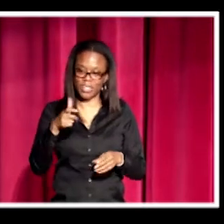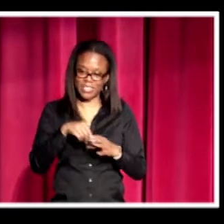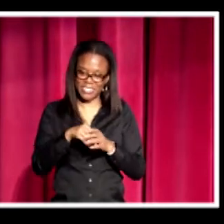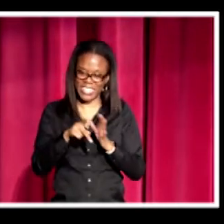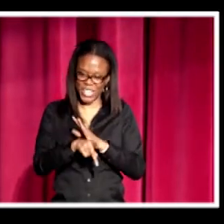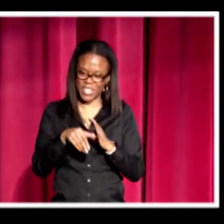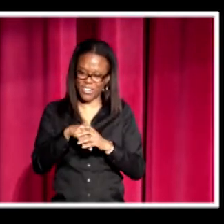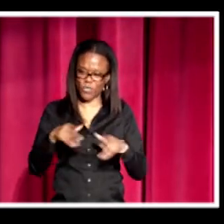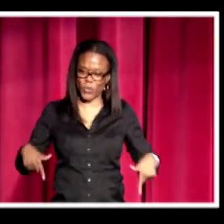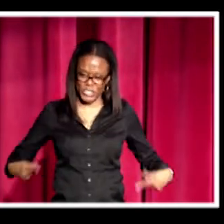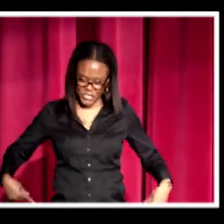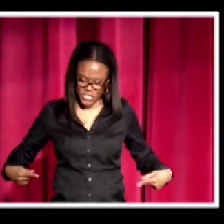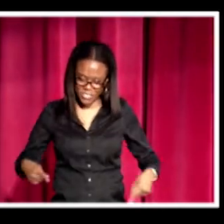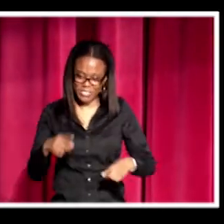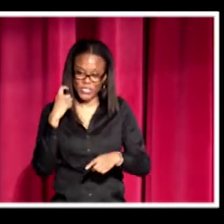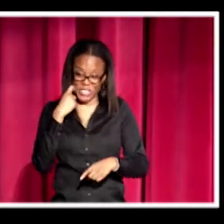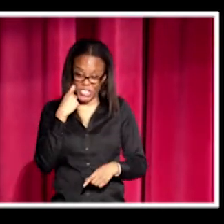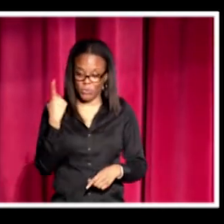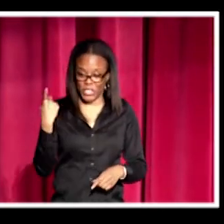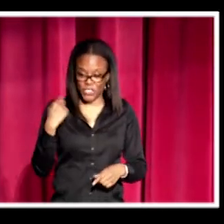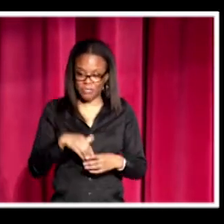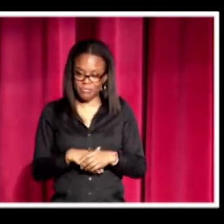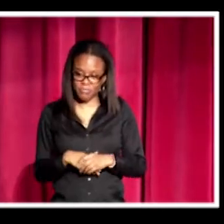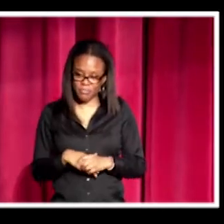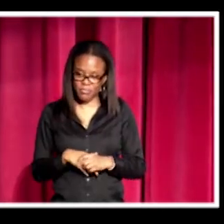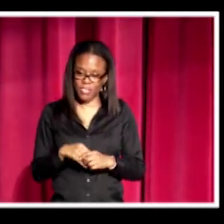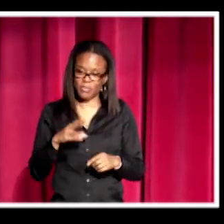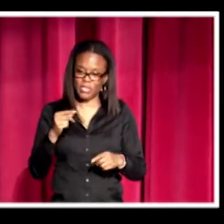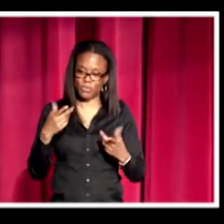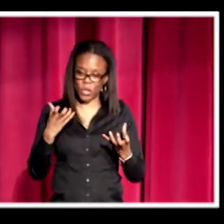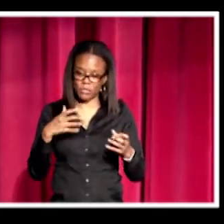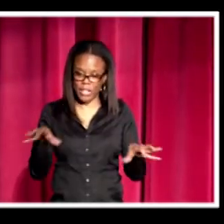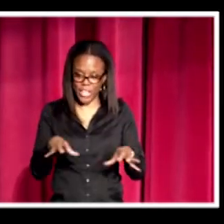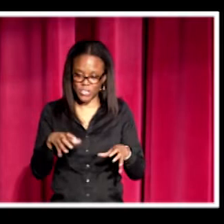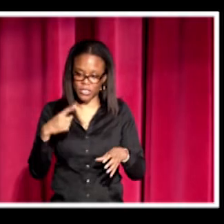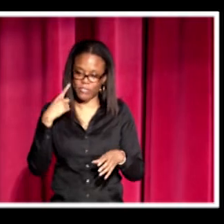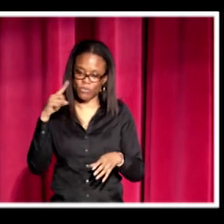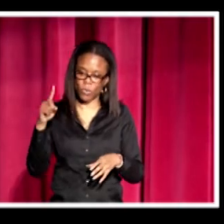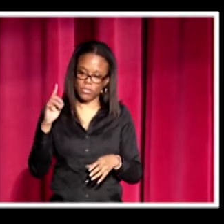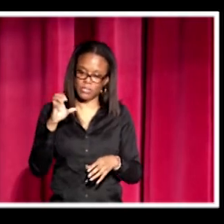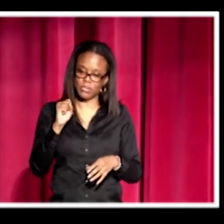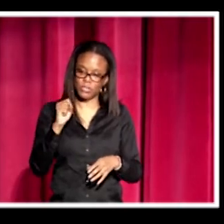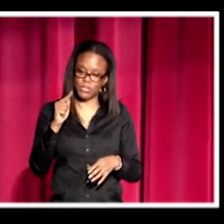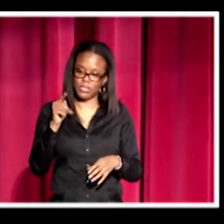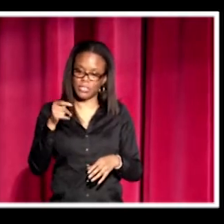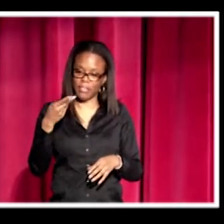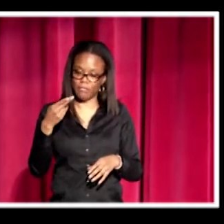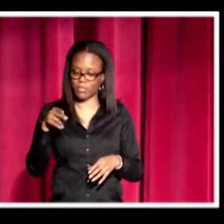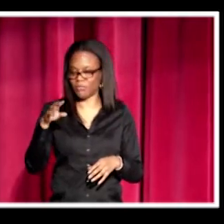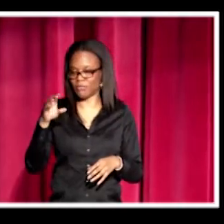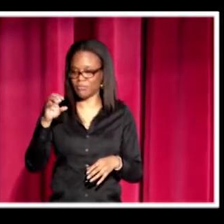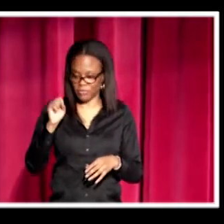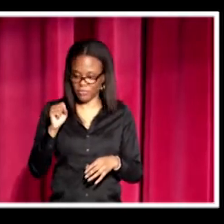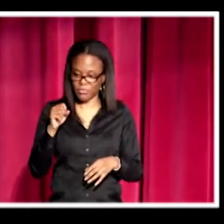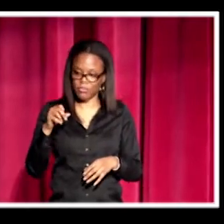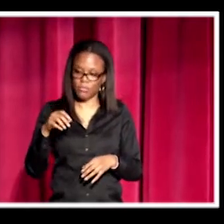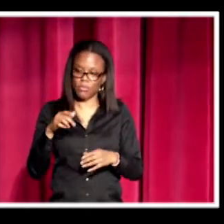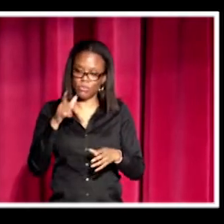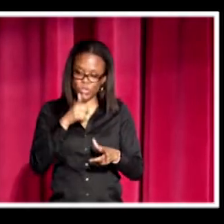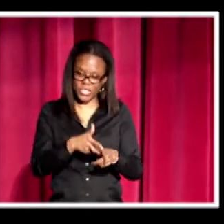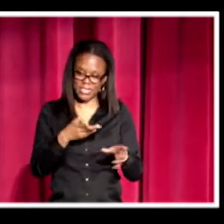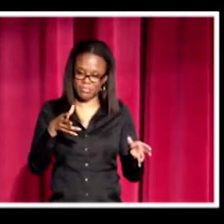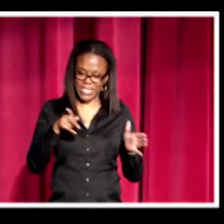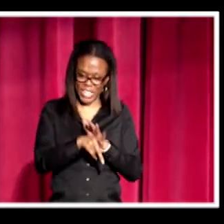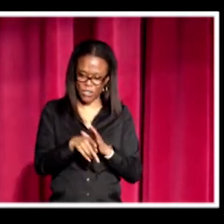her wheelchair just last year. We demand action for Stephen Slaughter, who was shot and killed in our city. He was